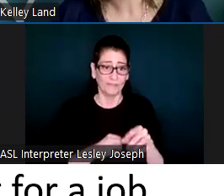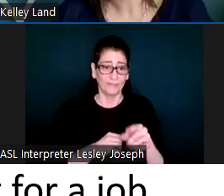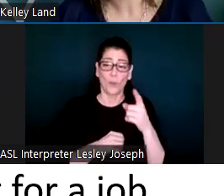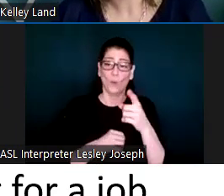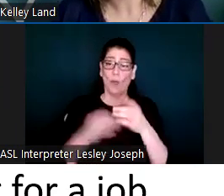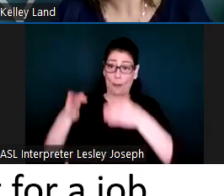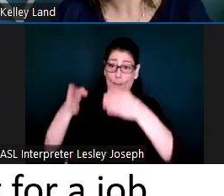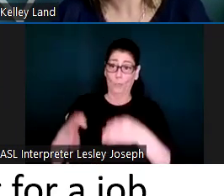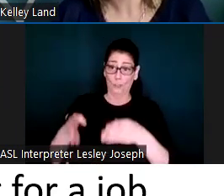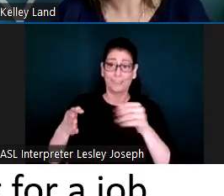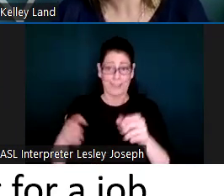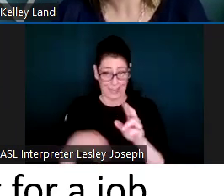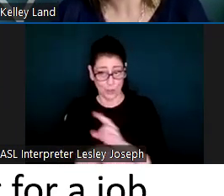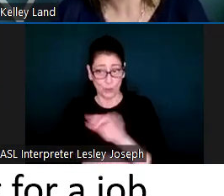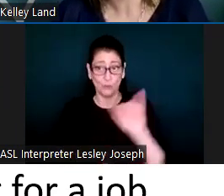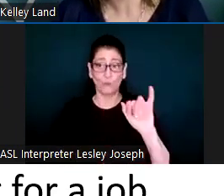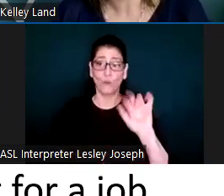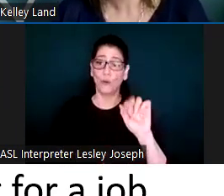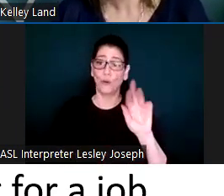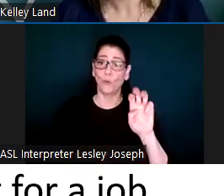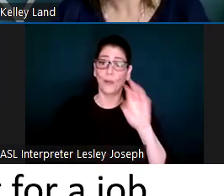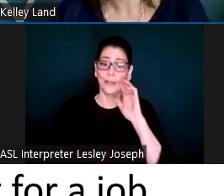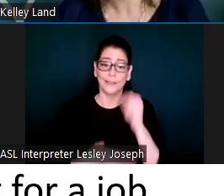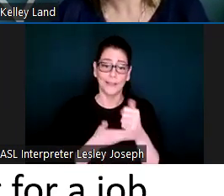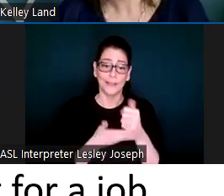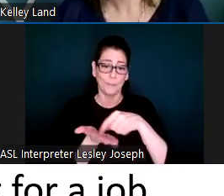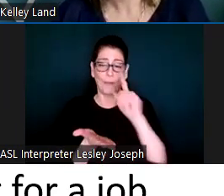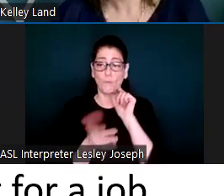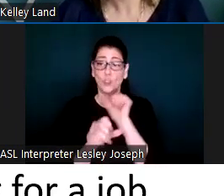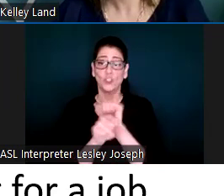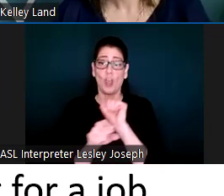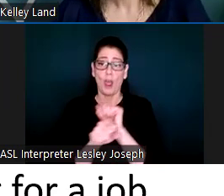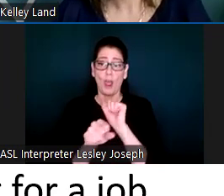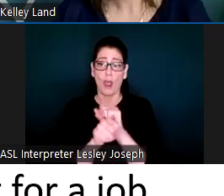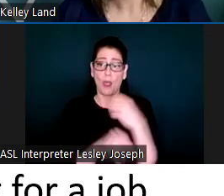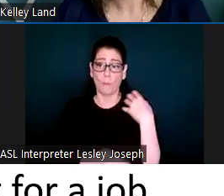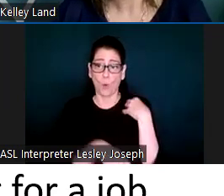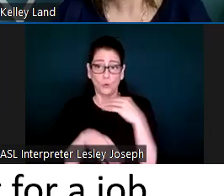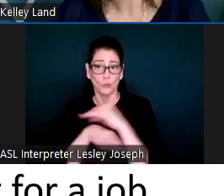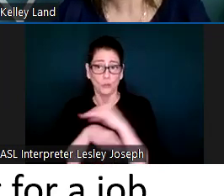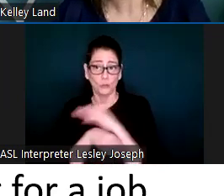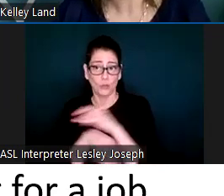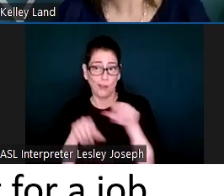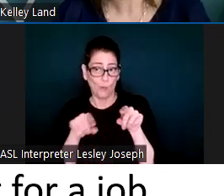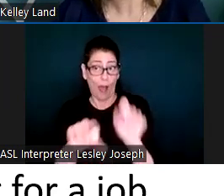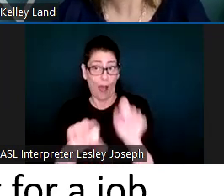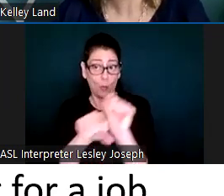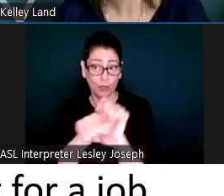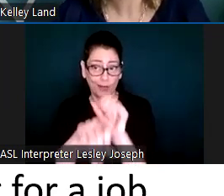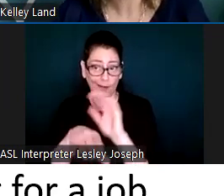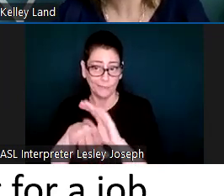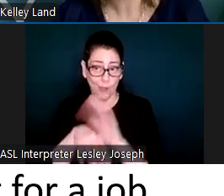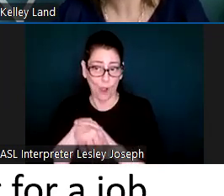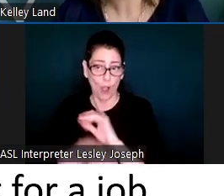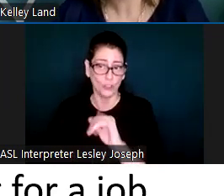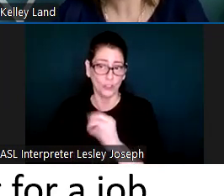could use the IRWI to help pay for job coaching on the job. Okay, so obviously this is going to be for an individual that does